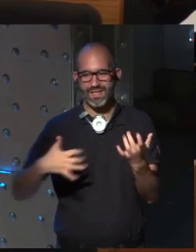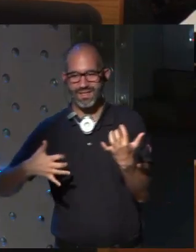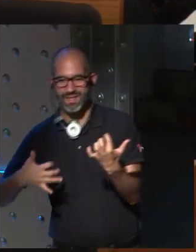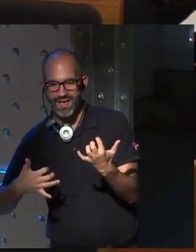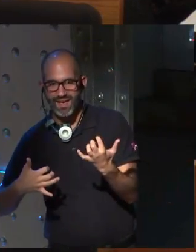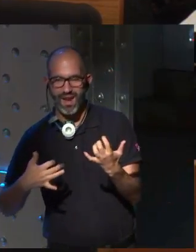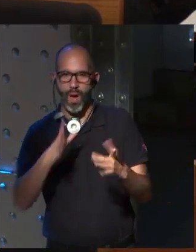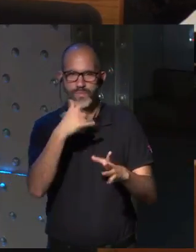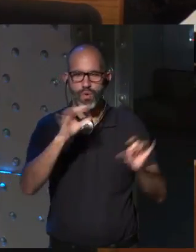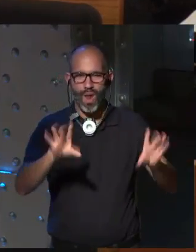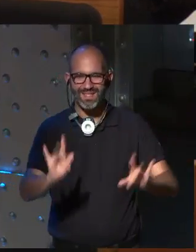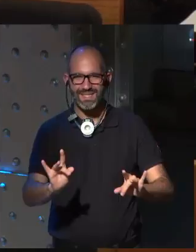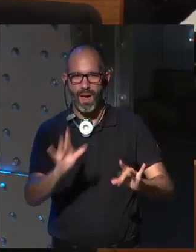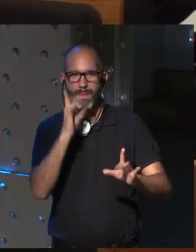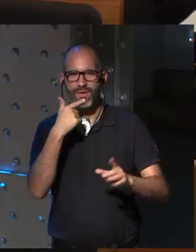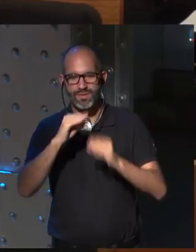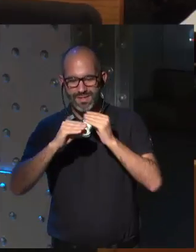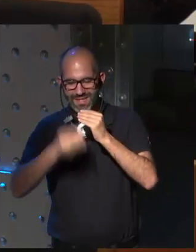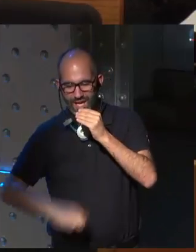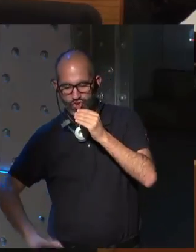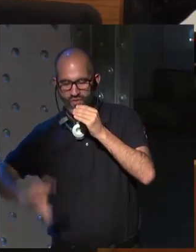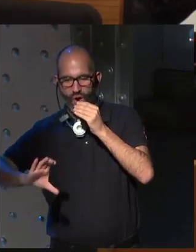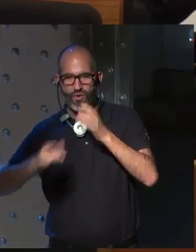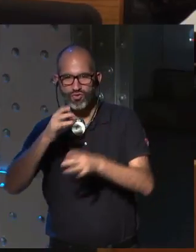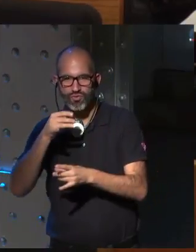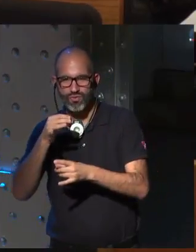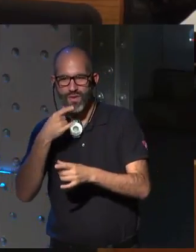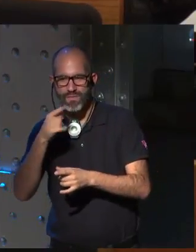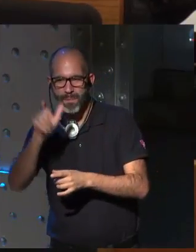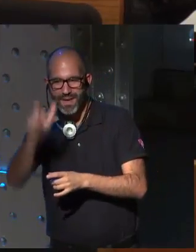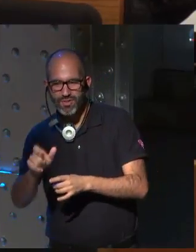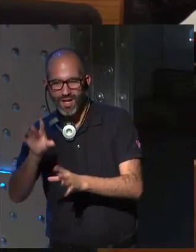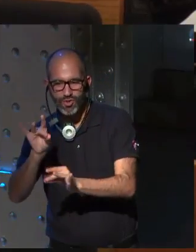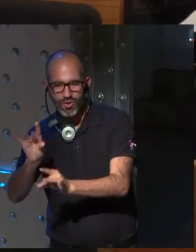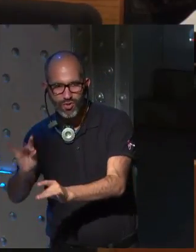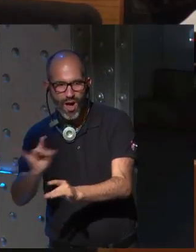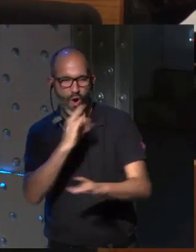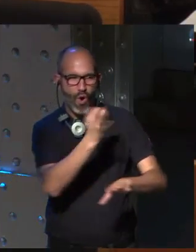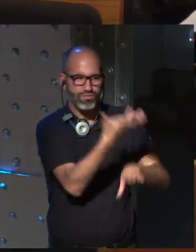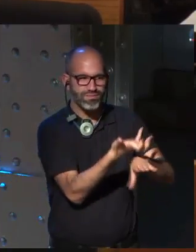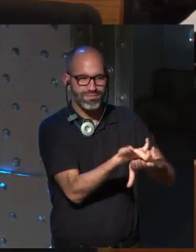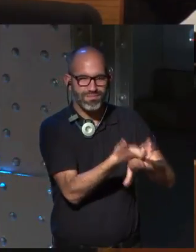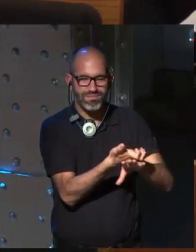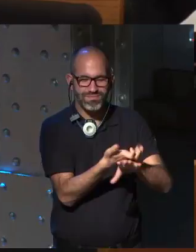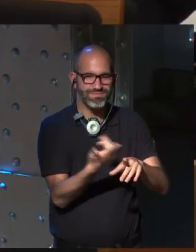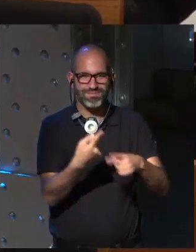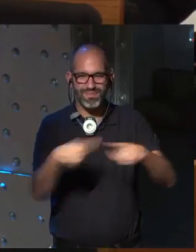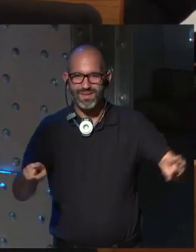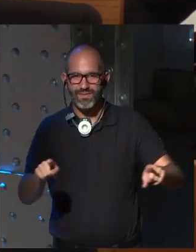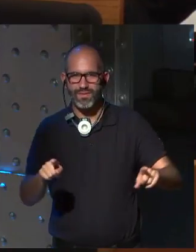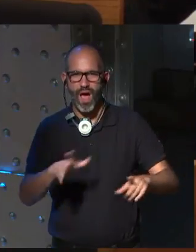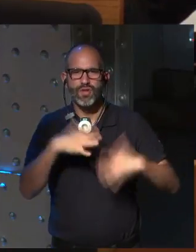may well be because I'm a really lousy player. That's perfectly possible. I'd like to know, is there any type of